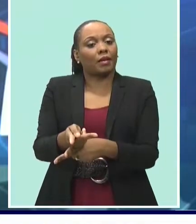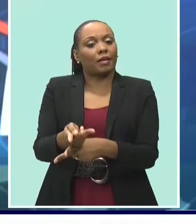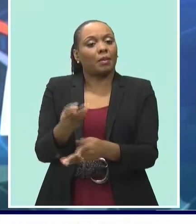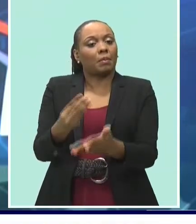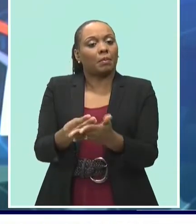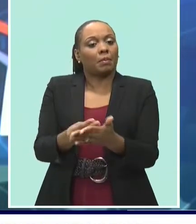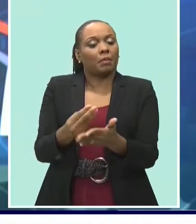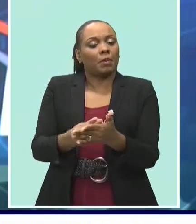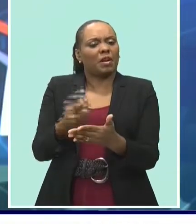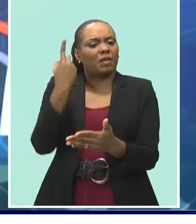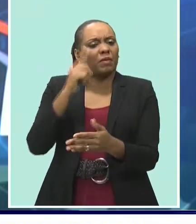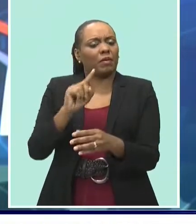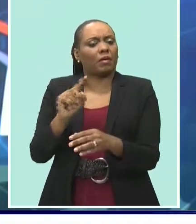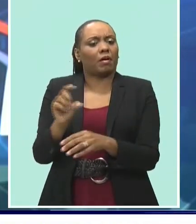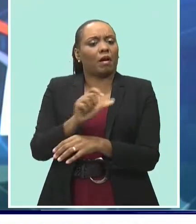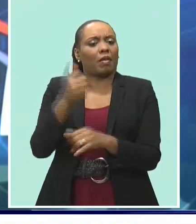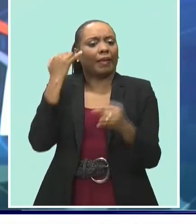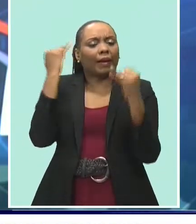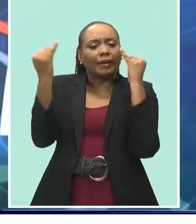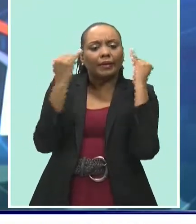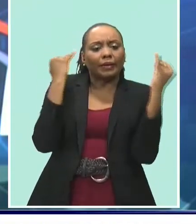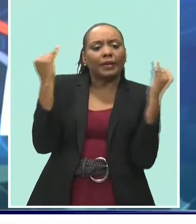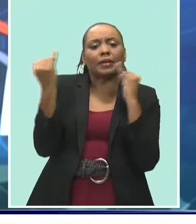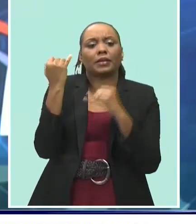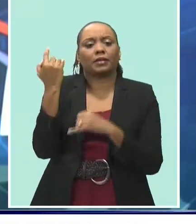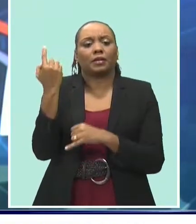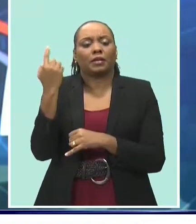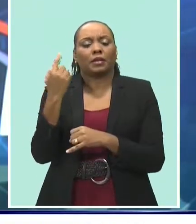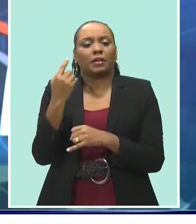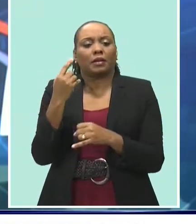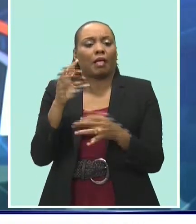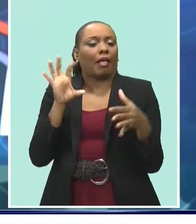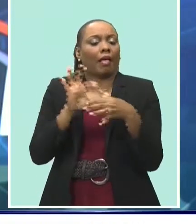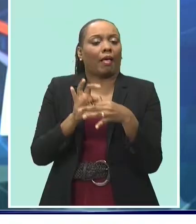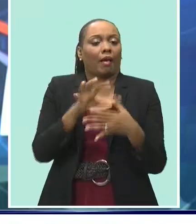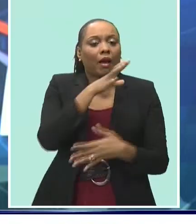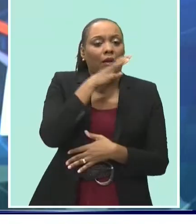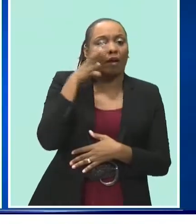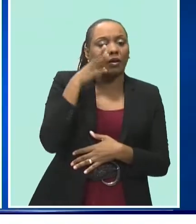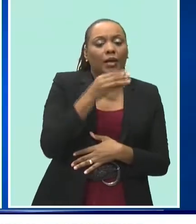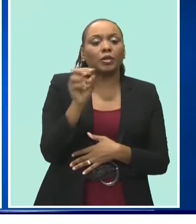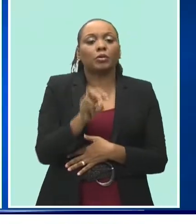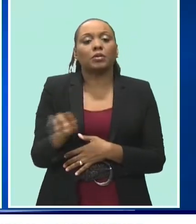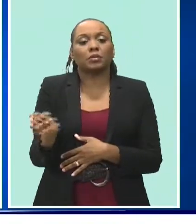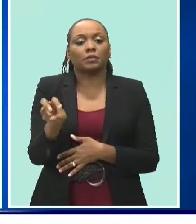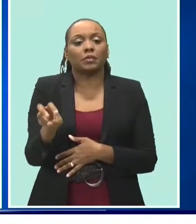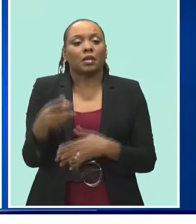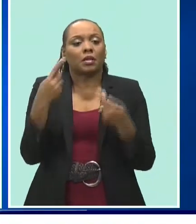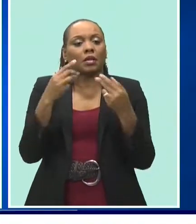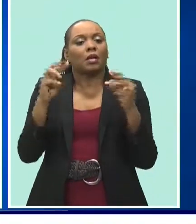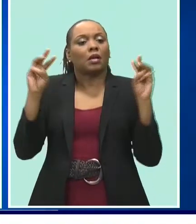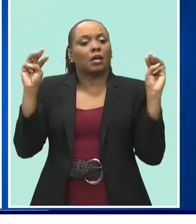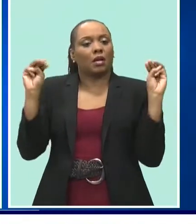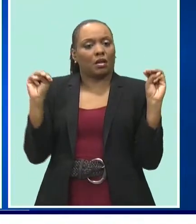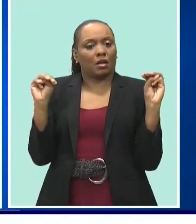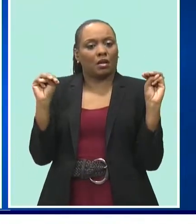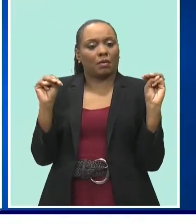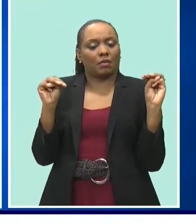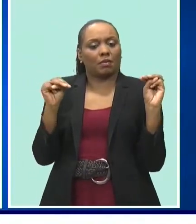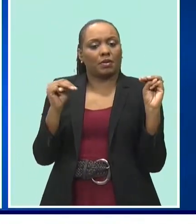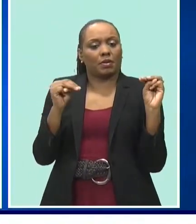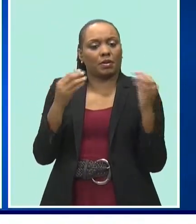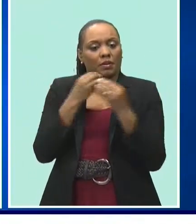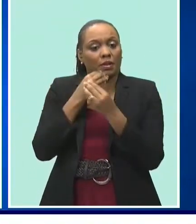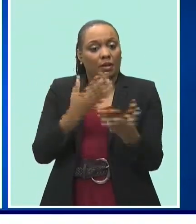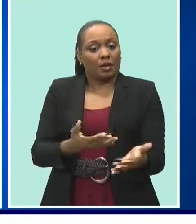developmental initiatives in the areas of tourism and agriculture. The Prime Minister made the comment as she fielded questions during the Barbados